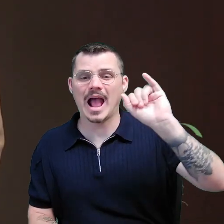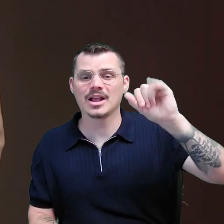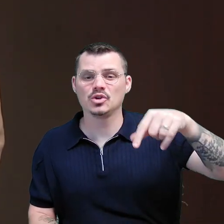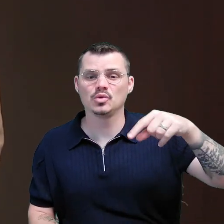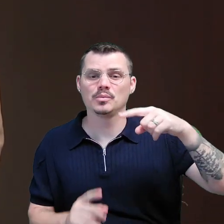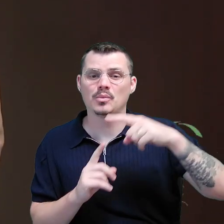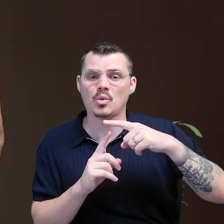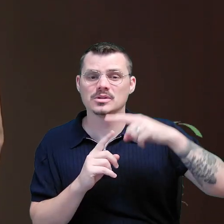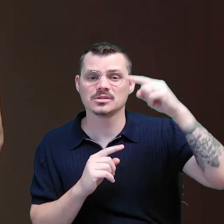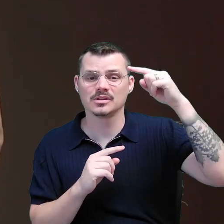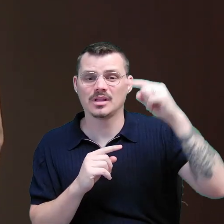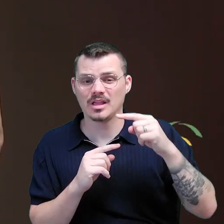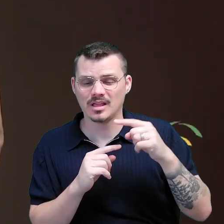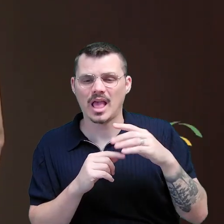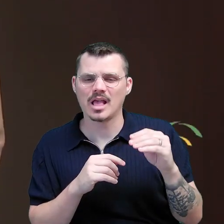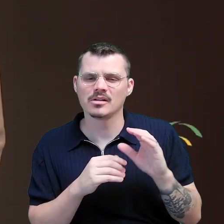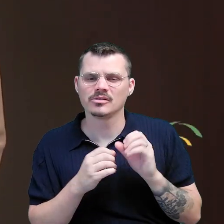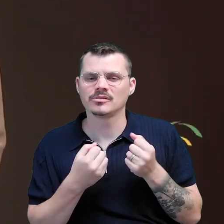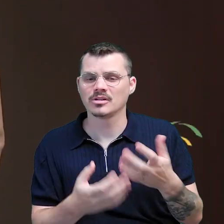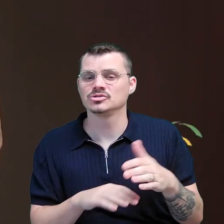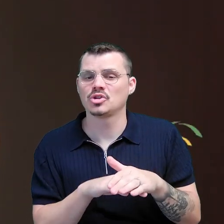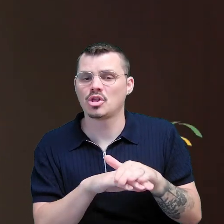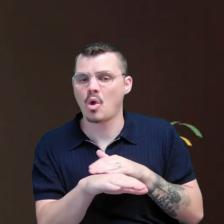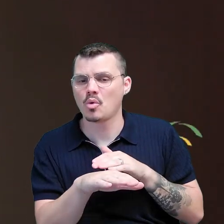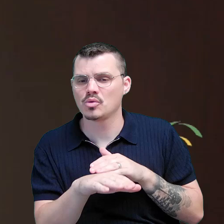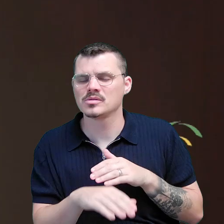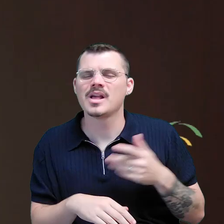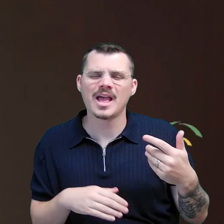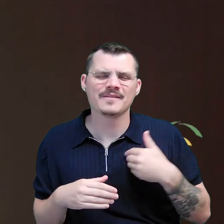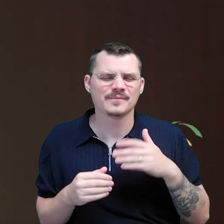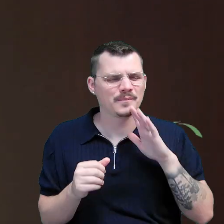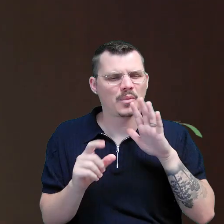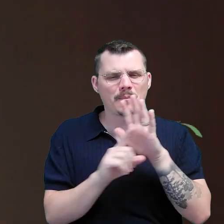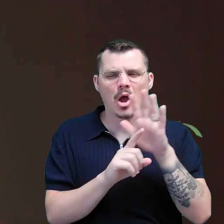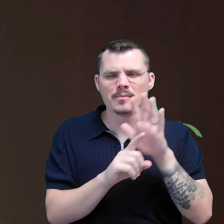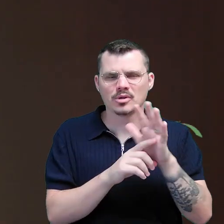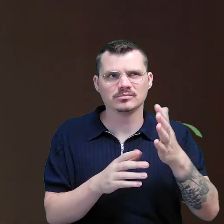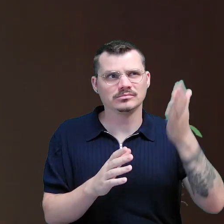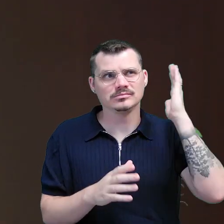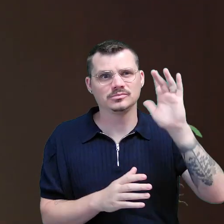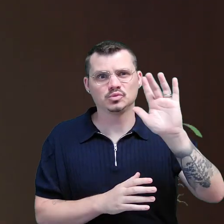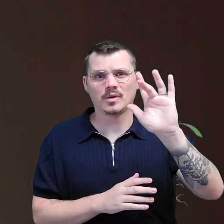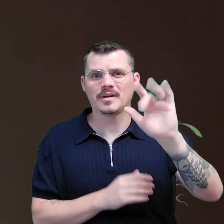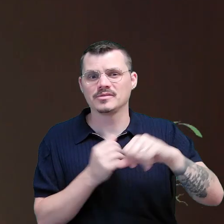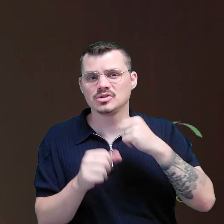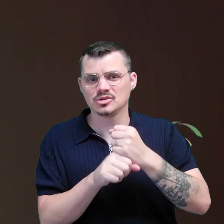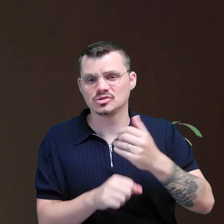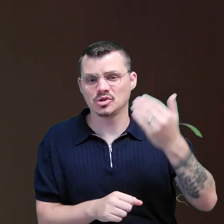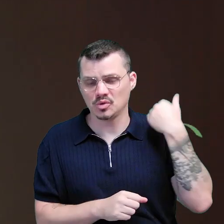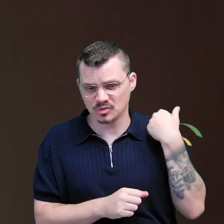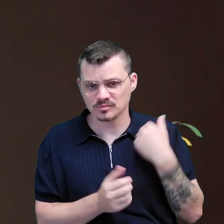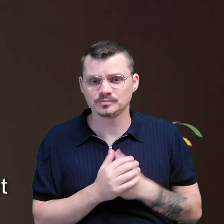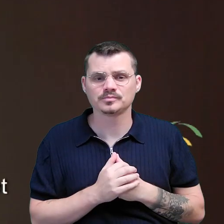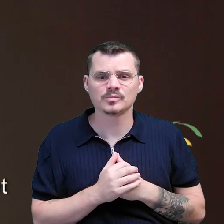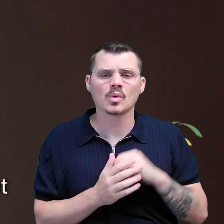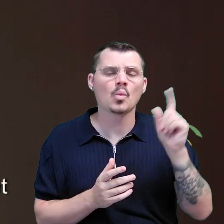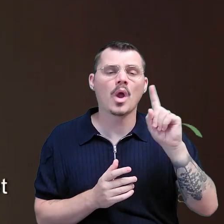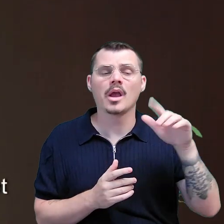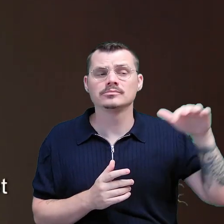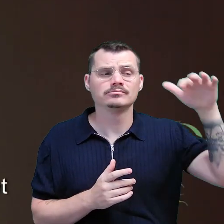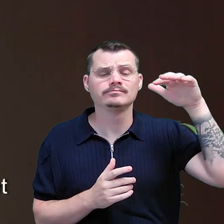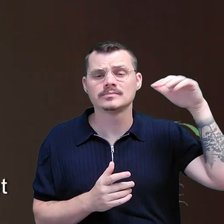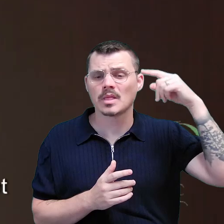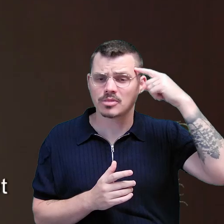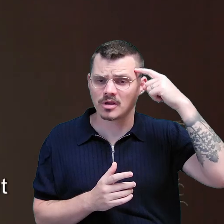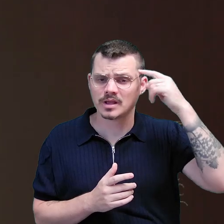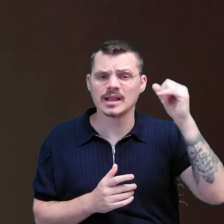points, and they slow people down. There was a very popular movement, this is going back about 25 years, where people